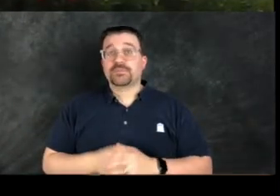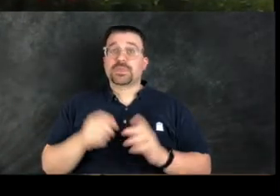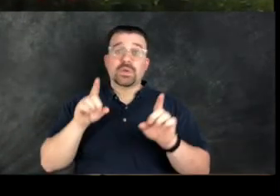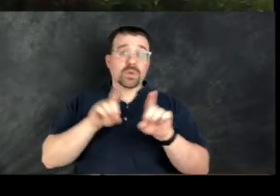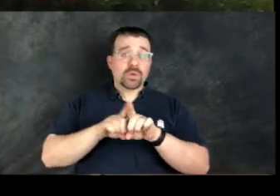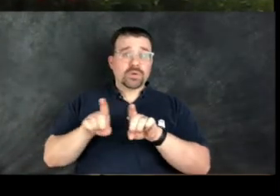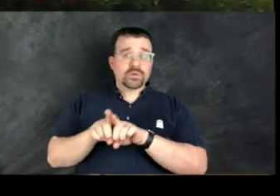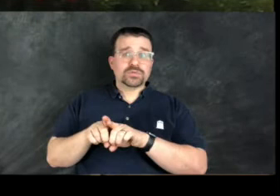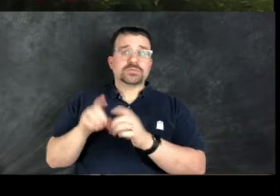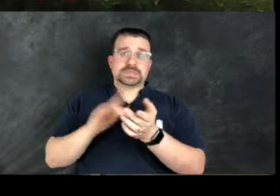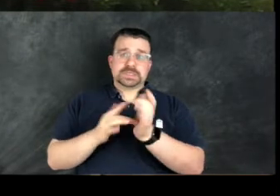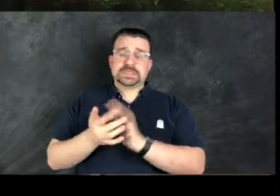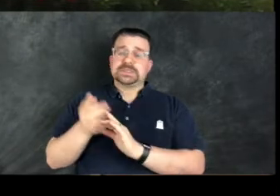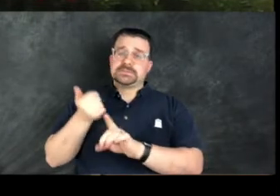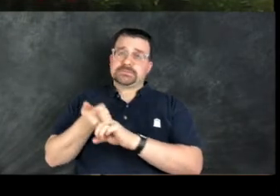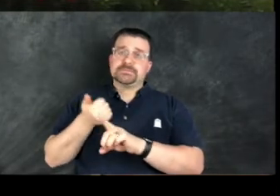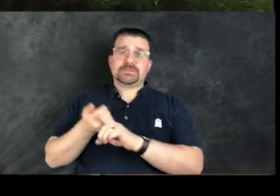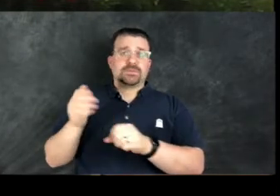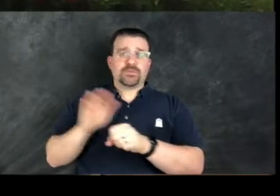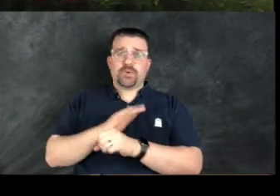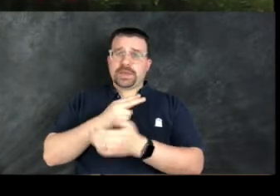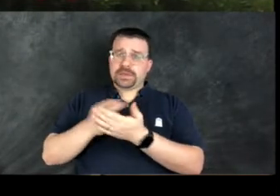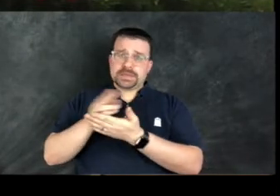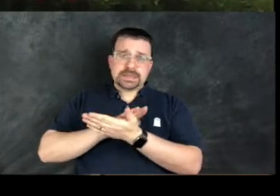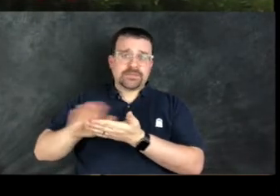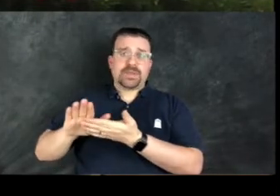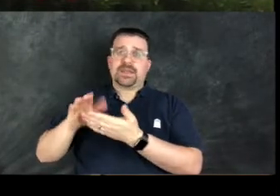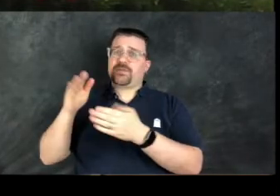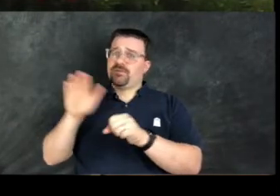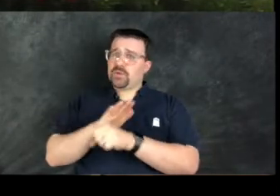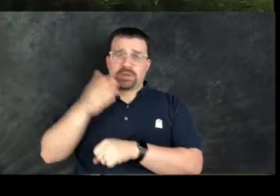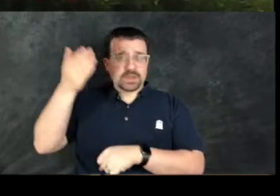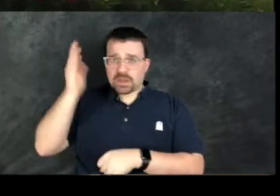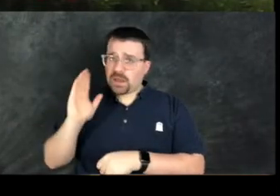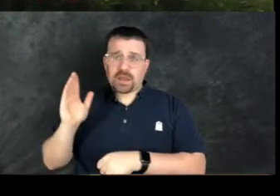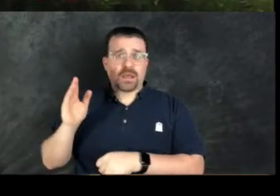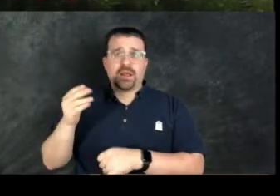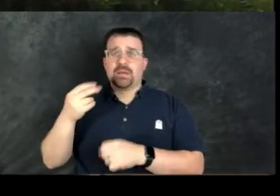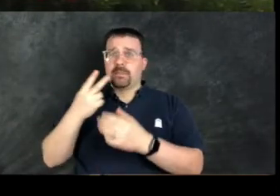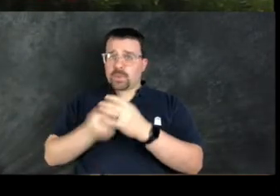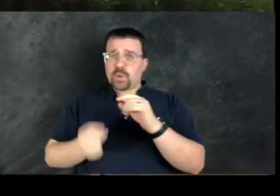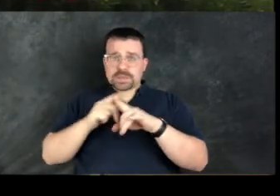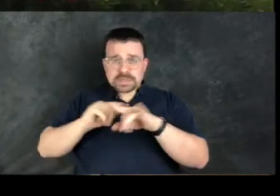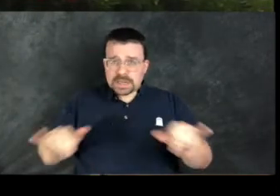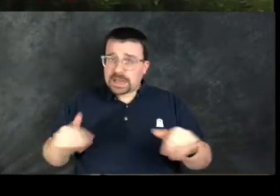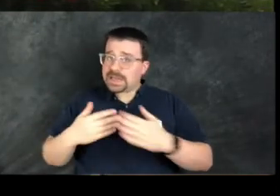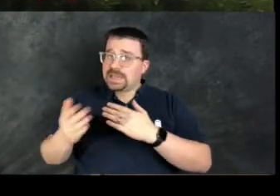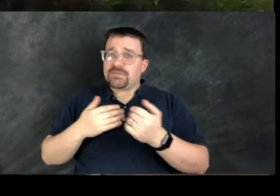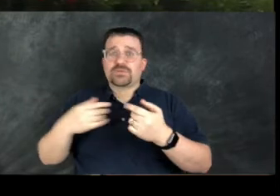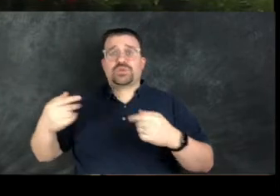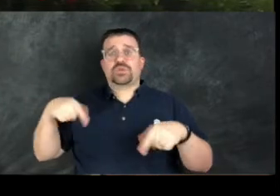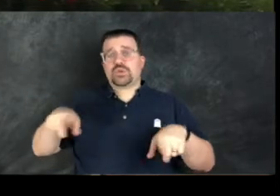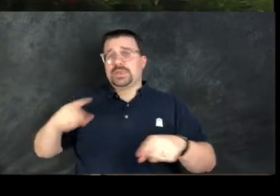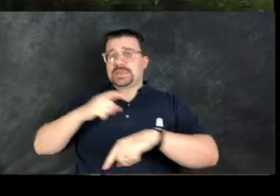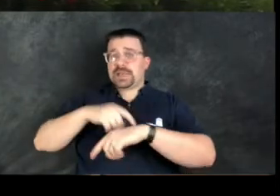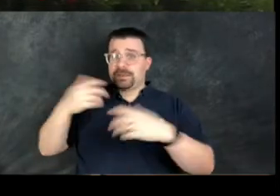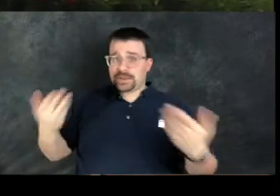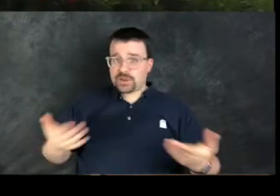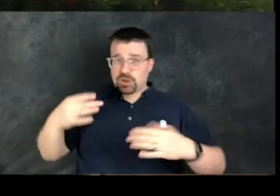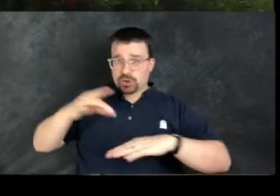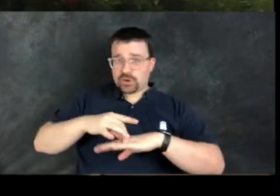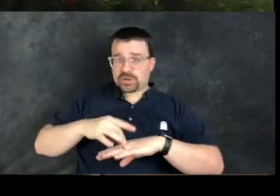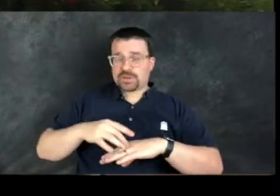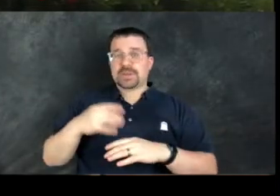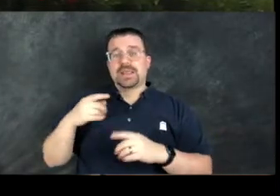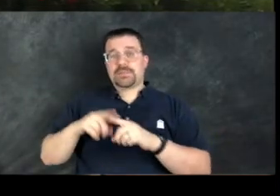Jesus, was fully divine, fully God, even during his time on earth. As his being conceived by